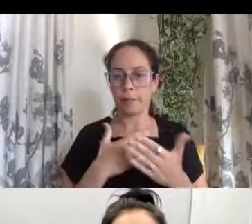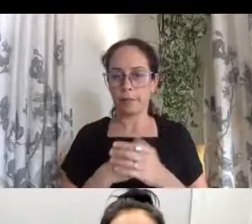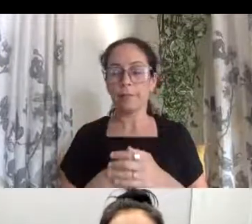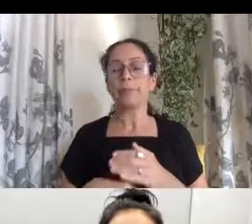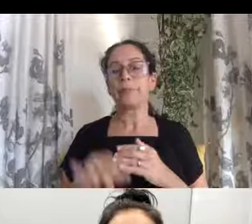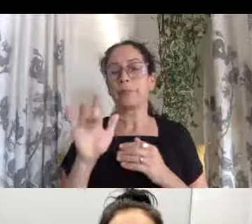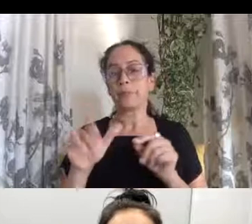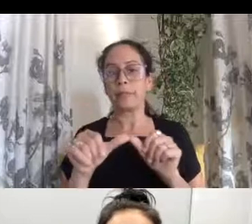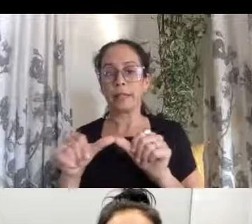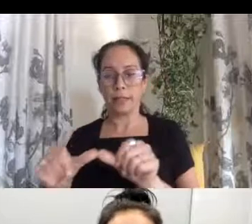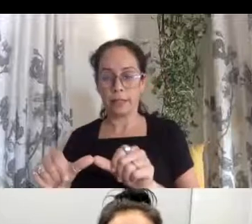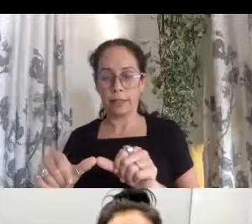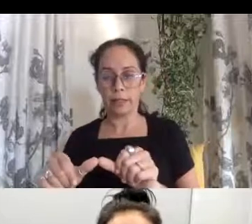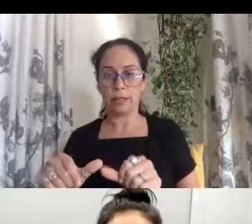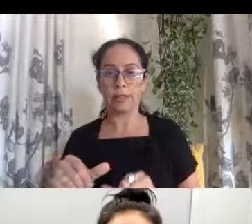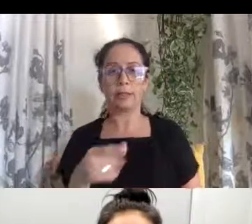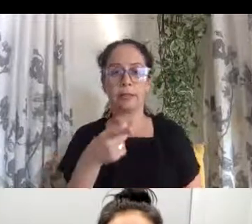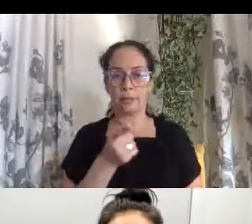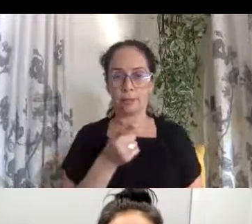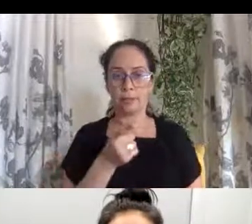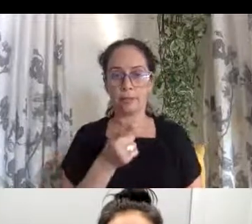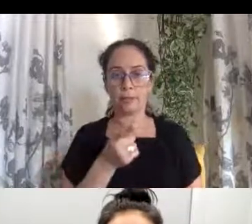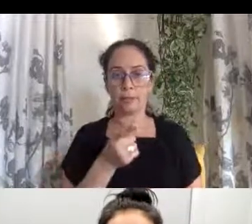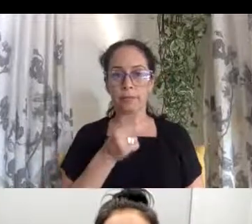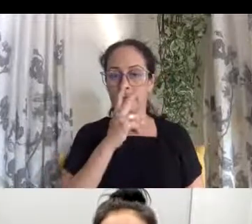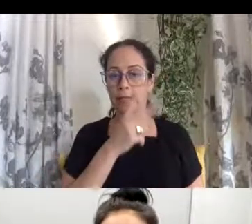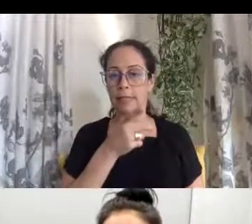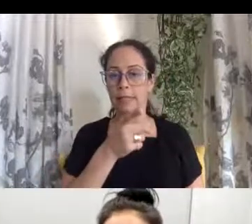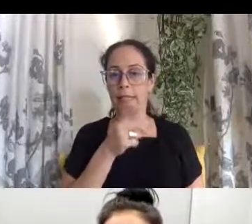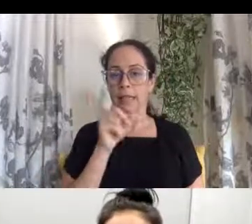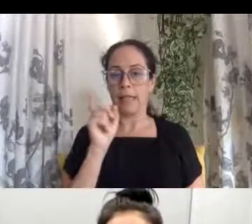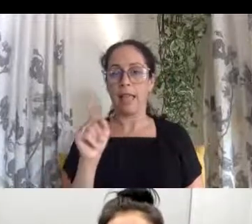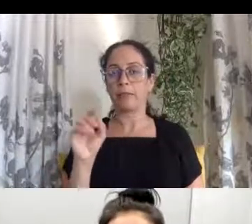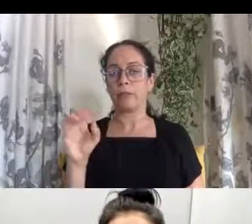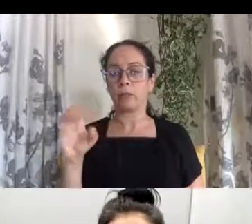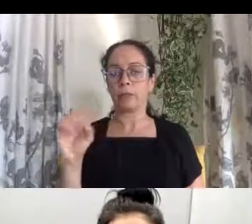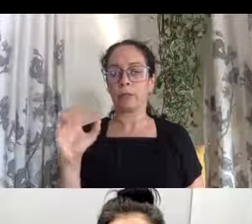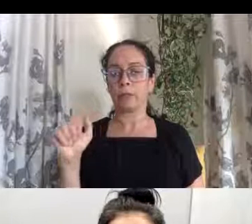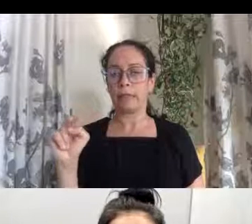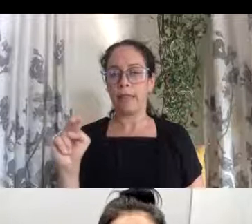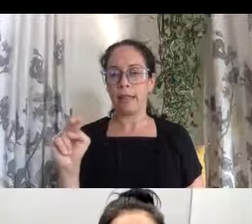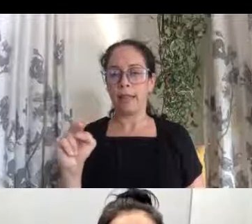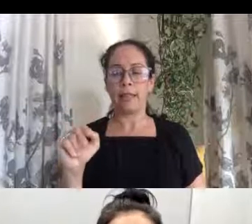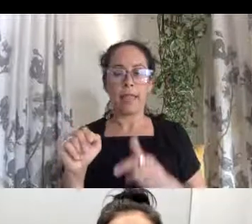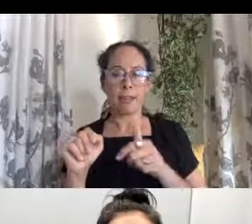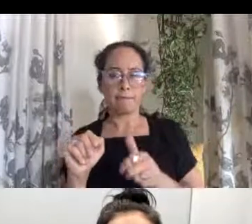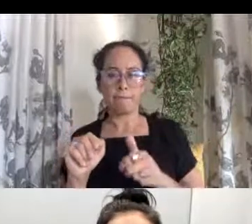continue. Then we'll land in this page where they will have to scan the Abbott Banax Now